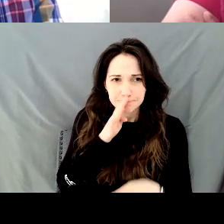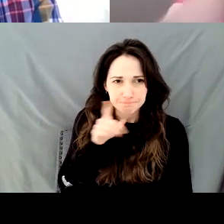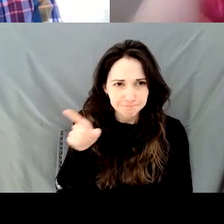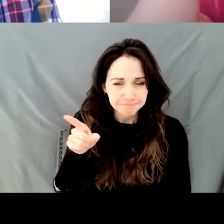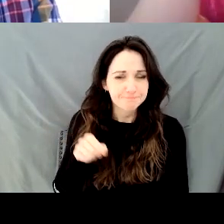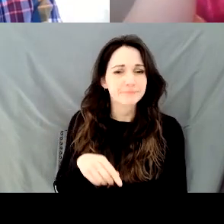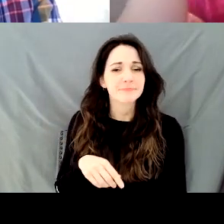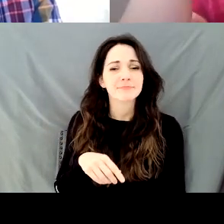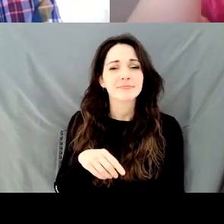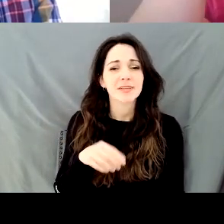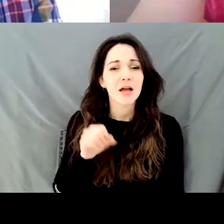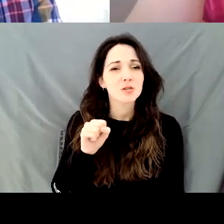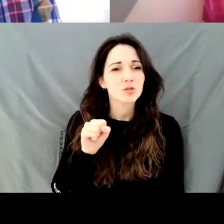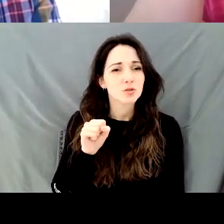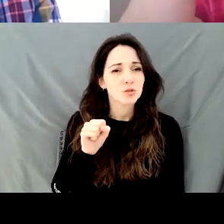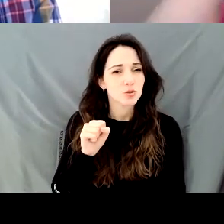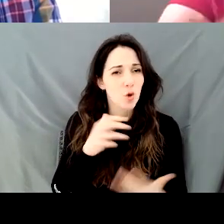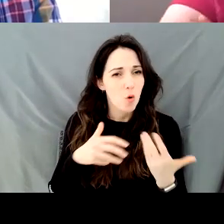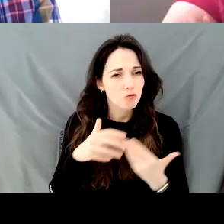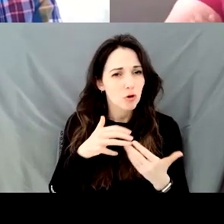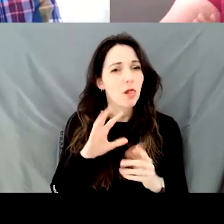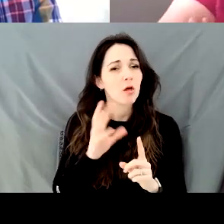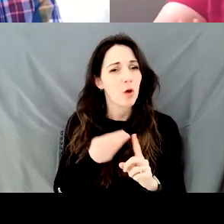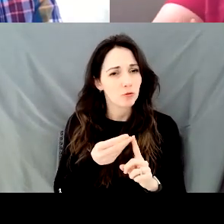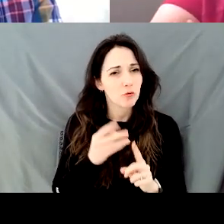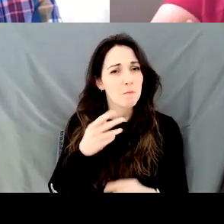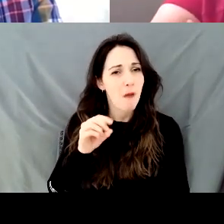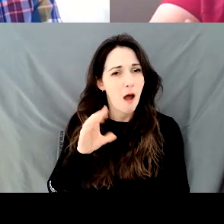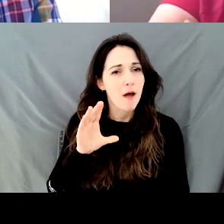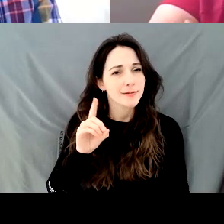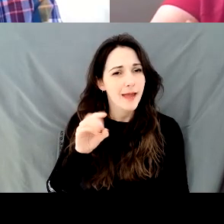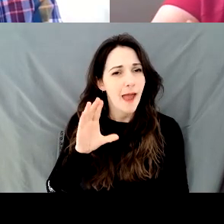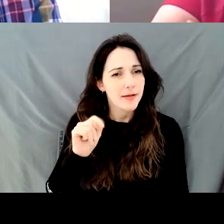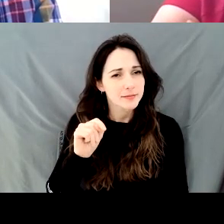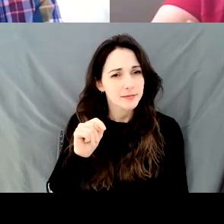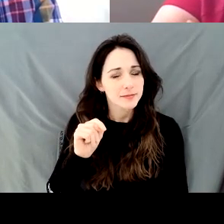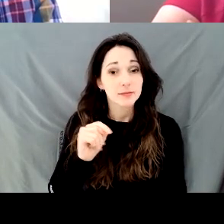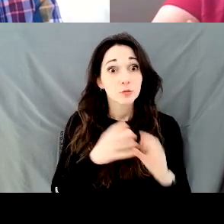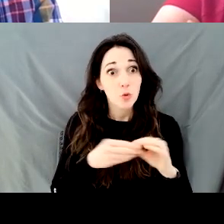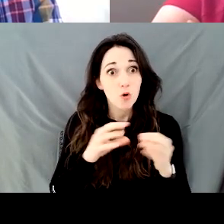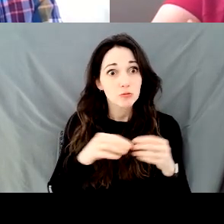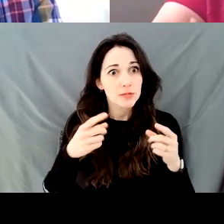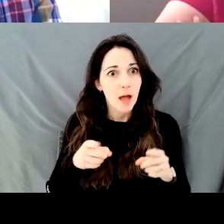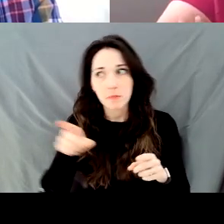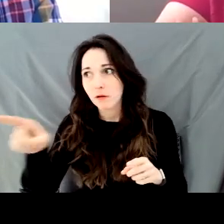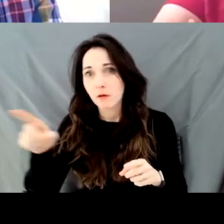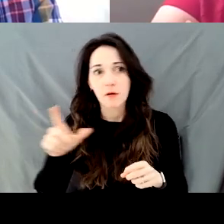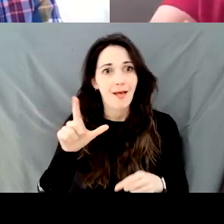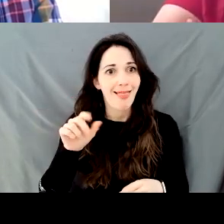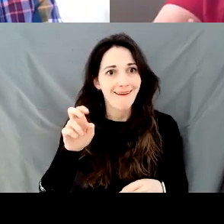cultural podcasts about just stories happening in Latin America that you don't always see on the news, and